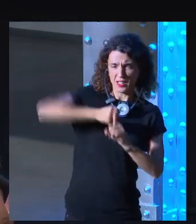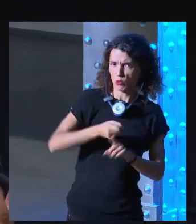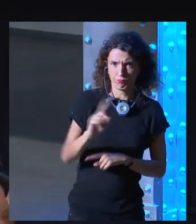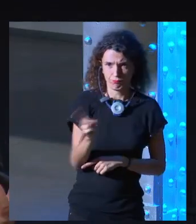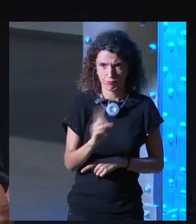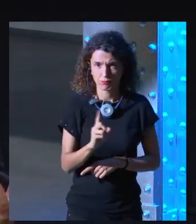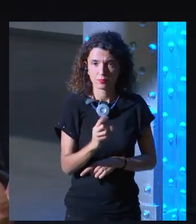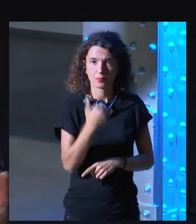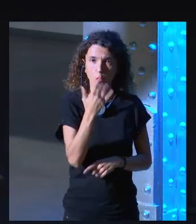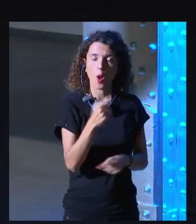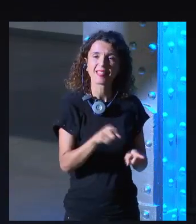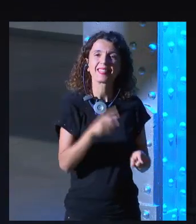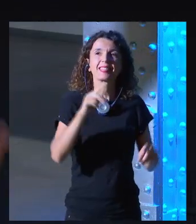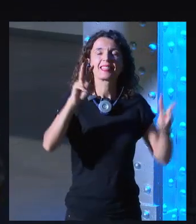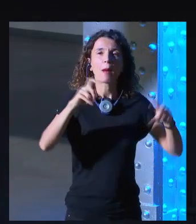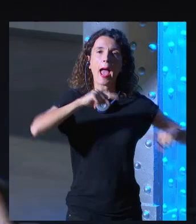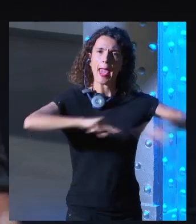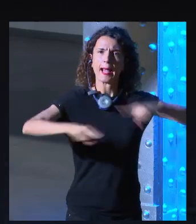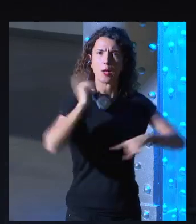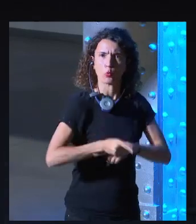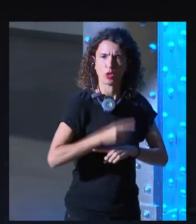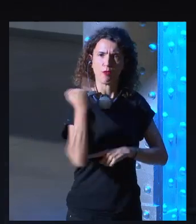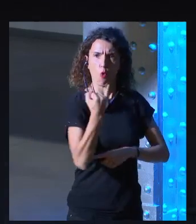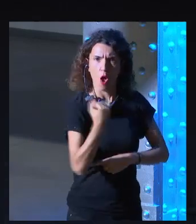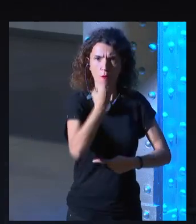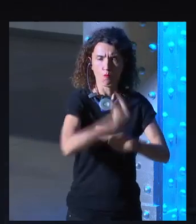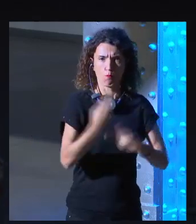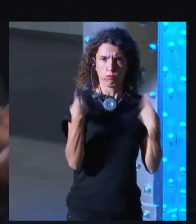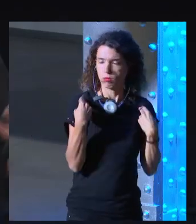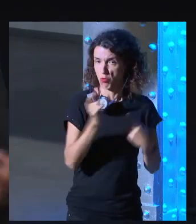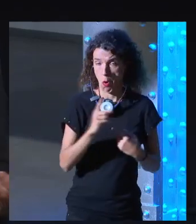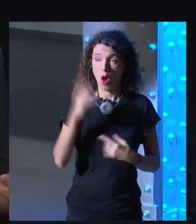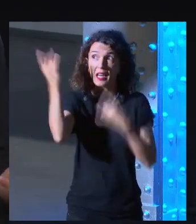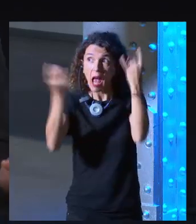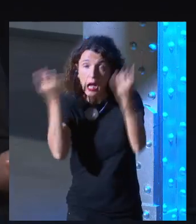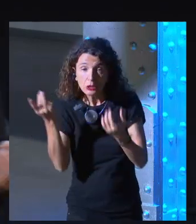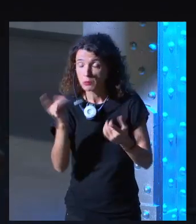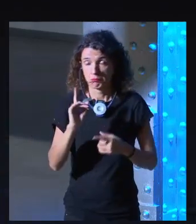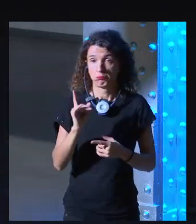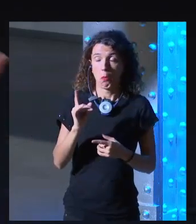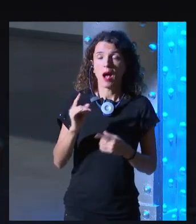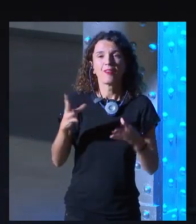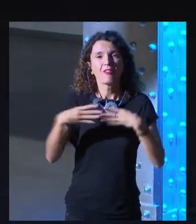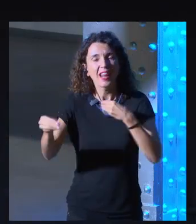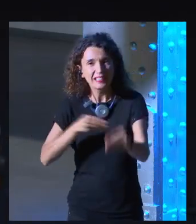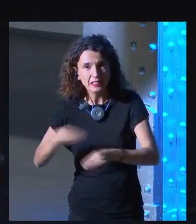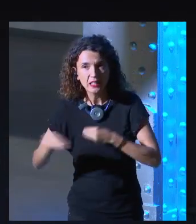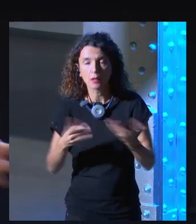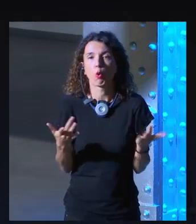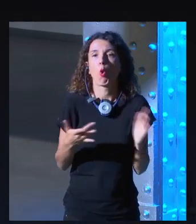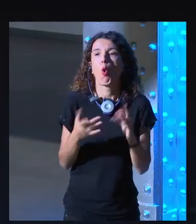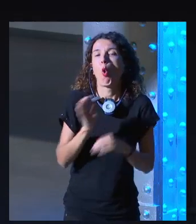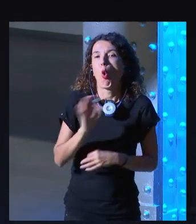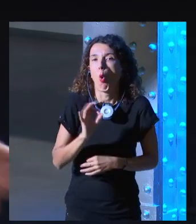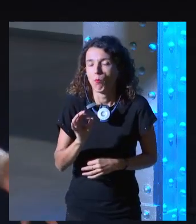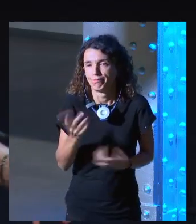does. You can't just say, oh, I'm going to put the timer on and get this done in 50 minutes. Any of those mad self-help books that